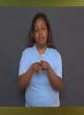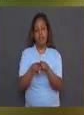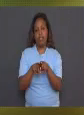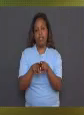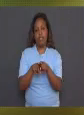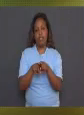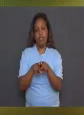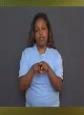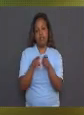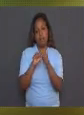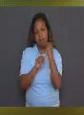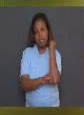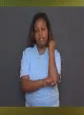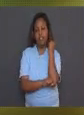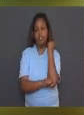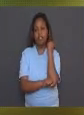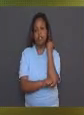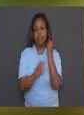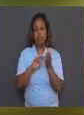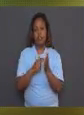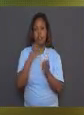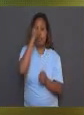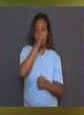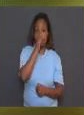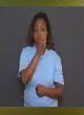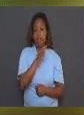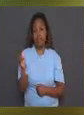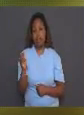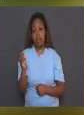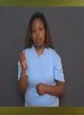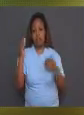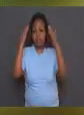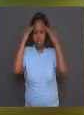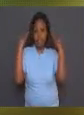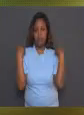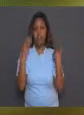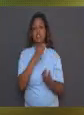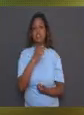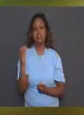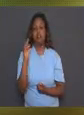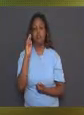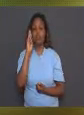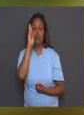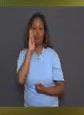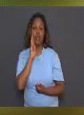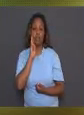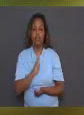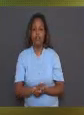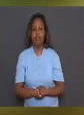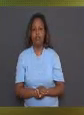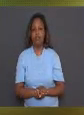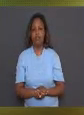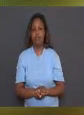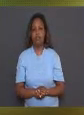be established between Ethiopia, Egypt, and Sudan for